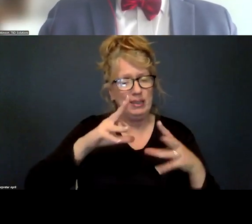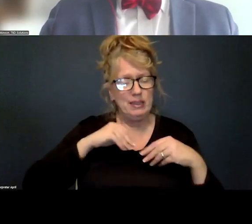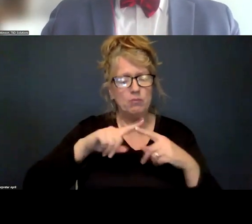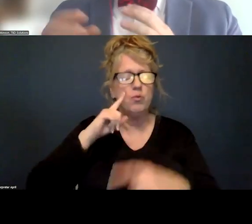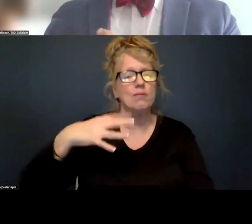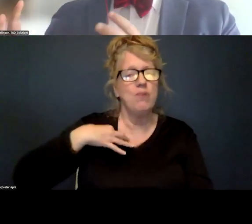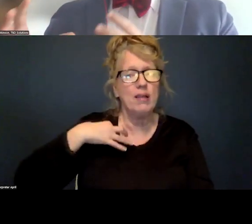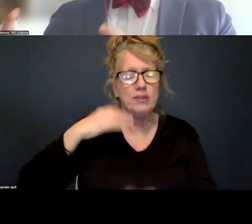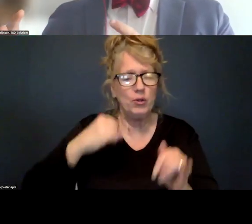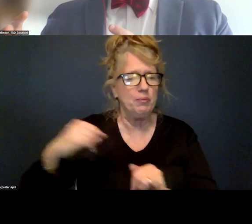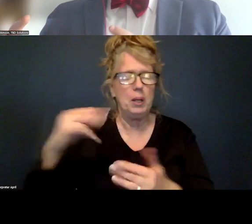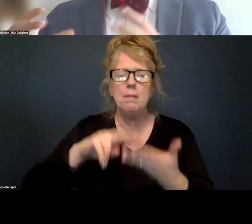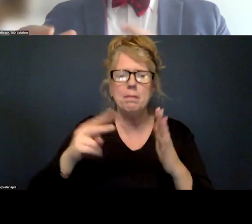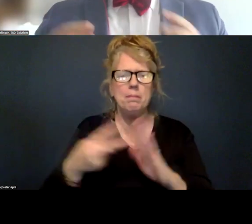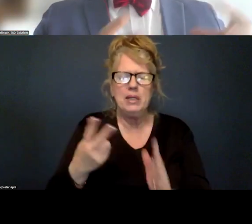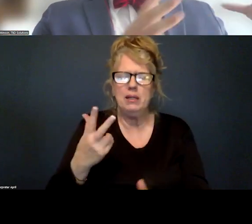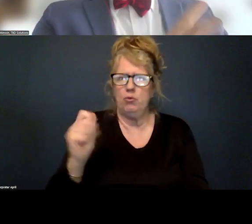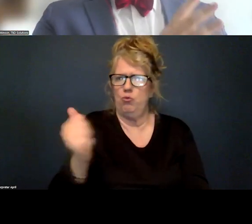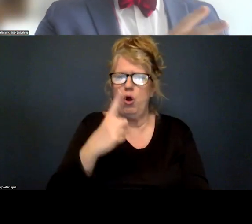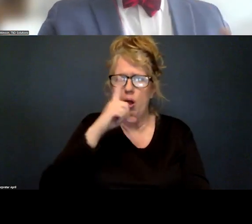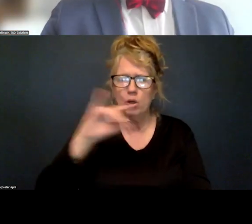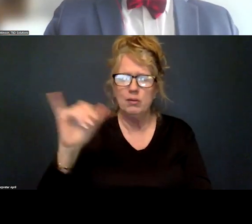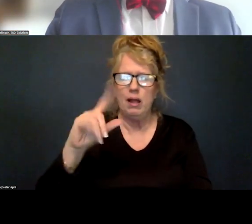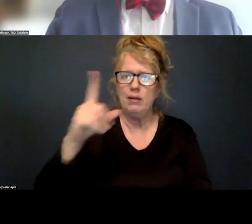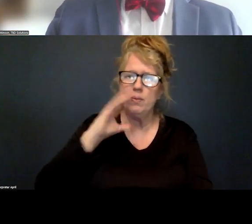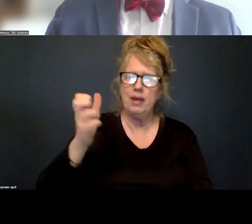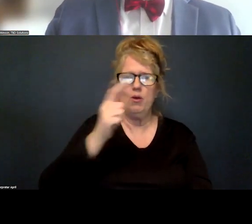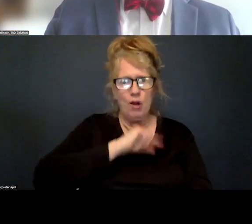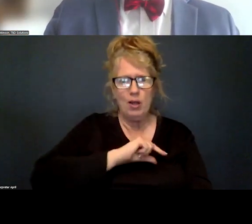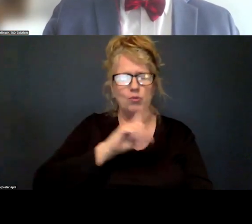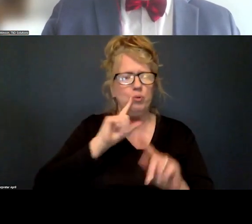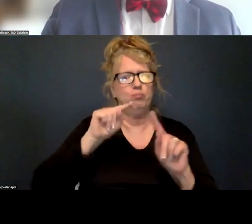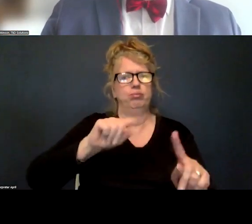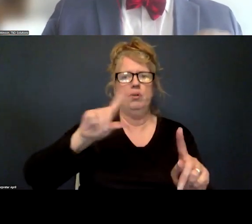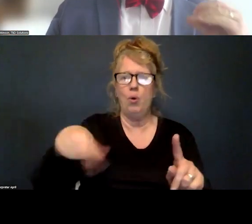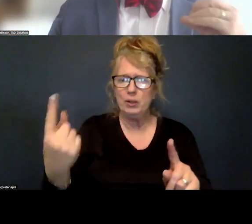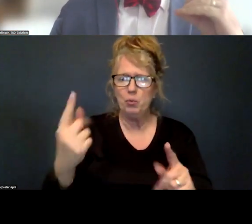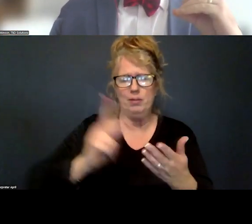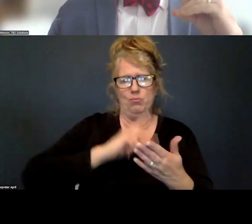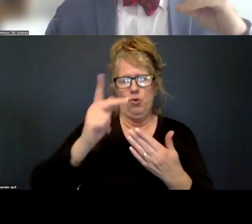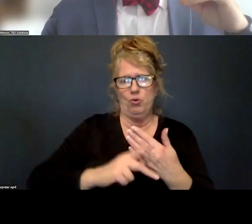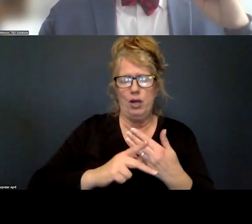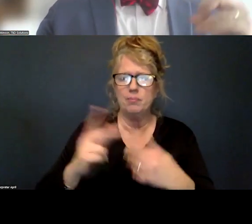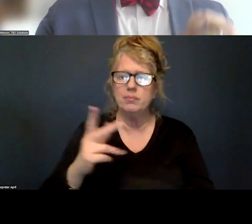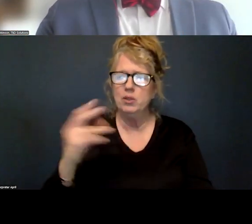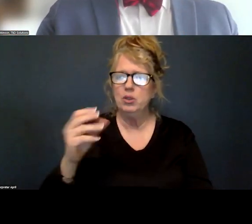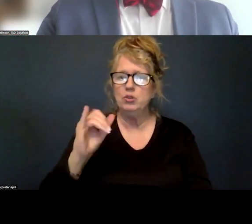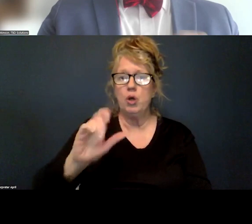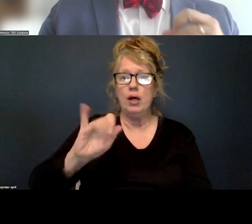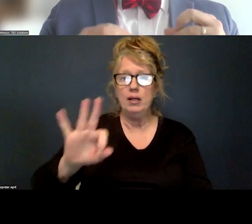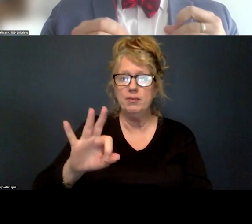individuals, then everybody looks like they're eligible to go to that one program. So if